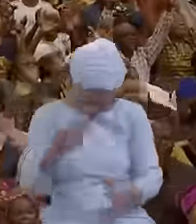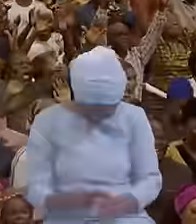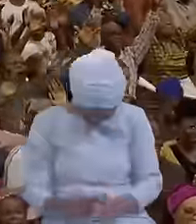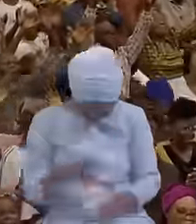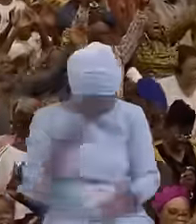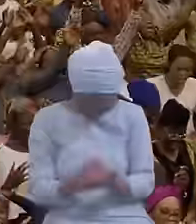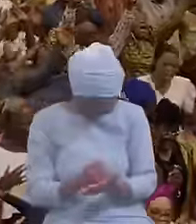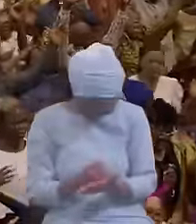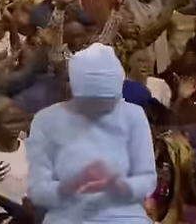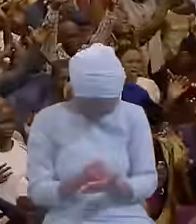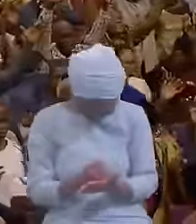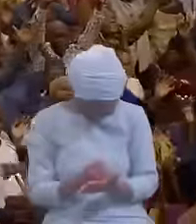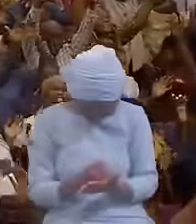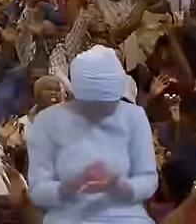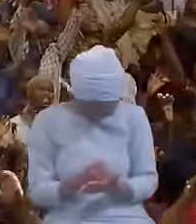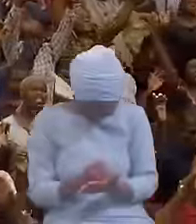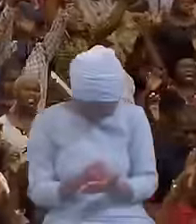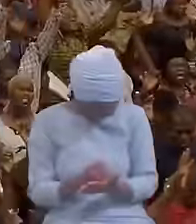name.